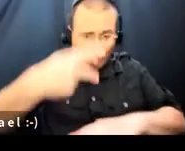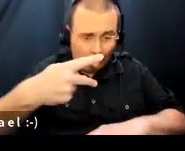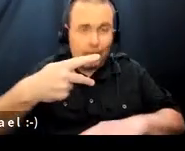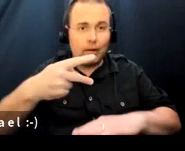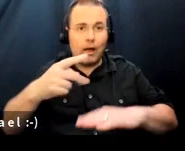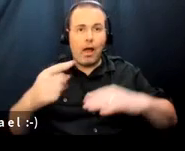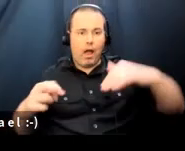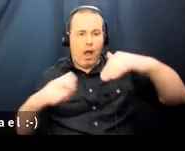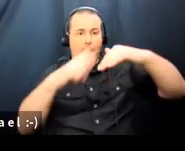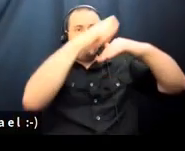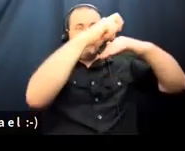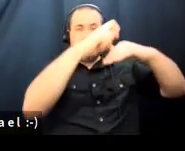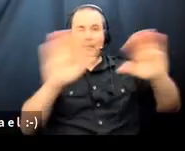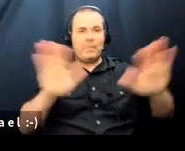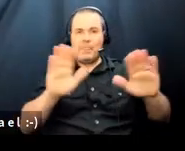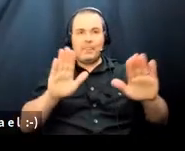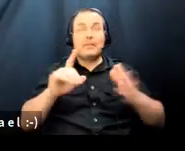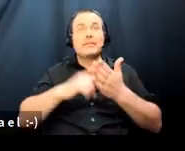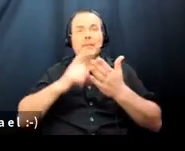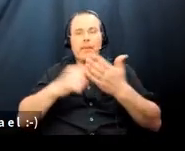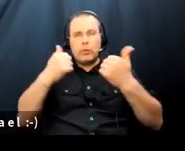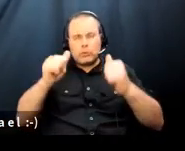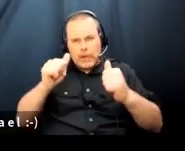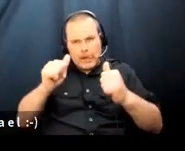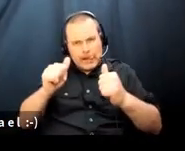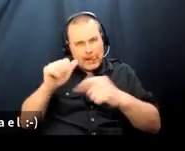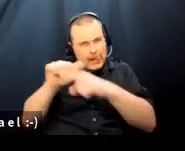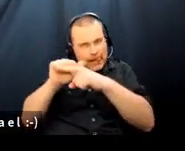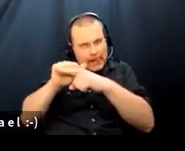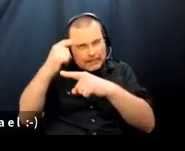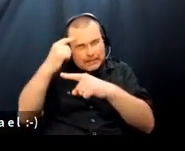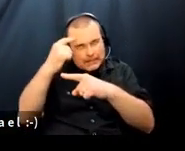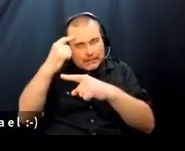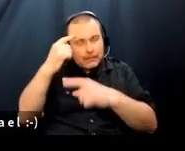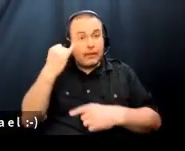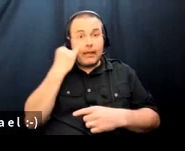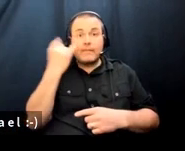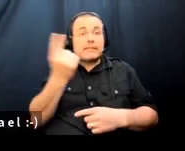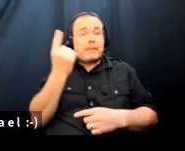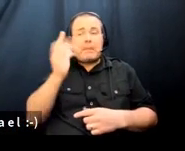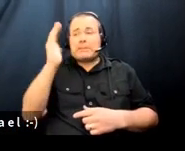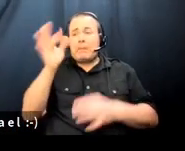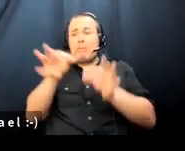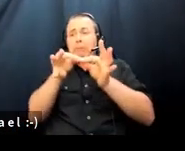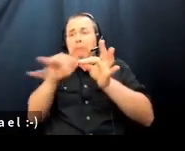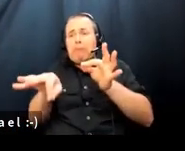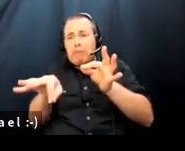we're trying to increase our brain's flexibility by doing something simple like that,